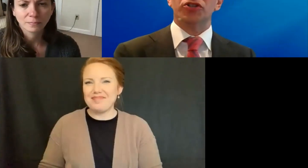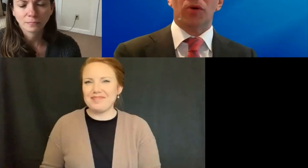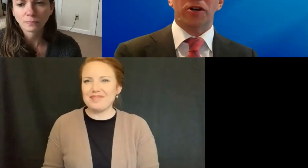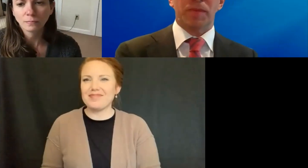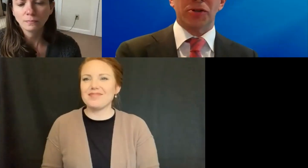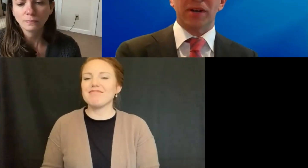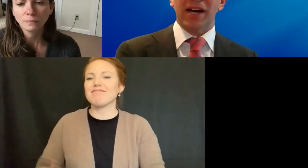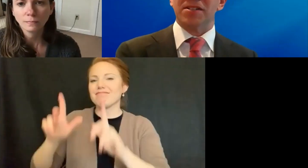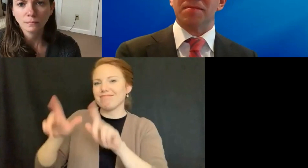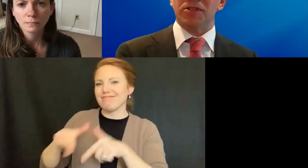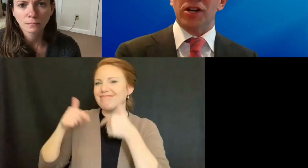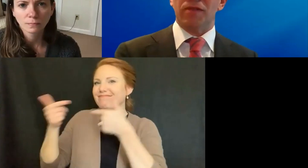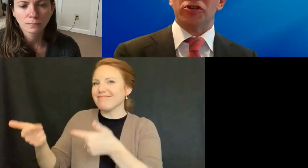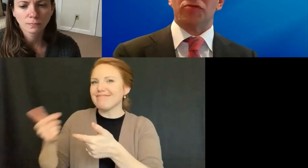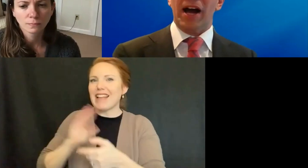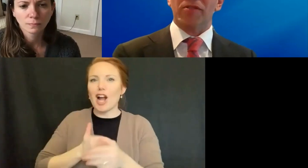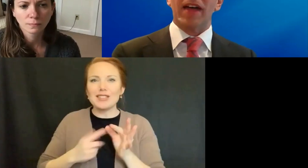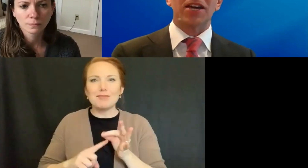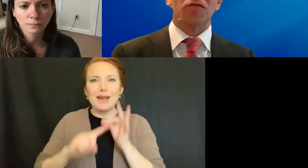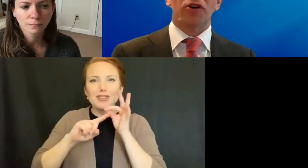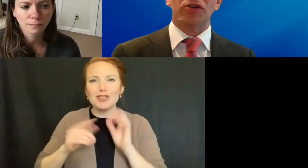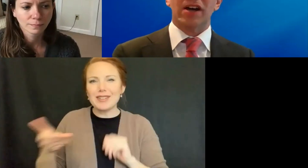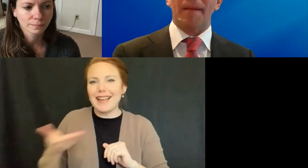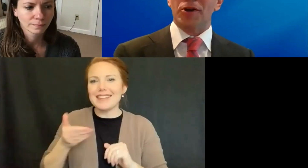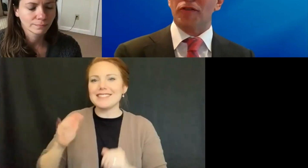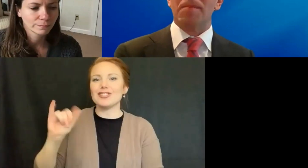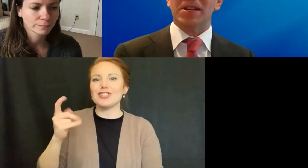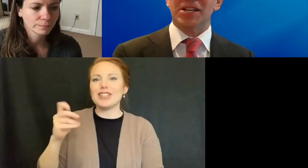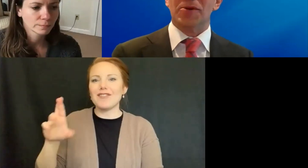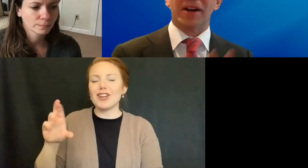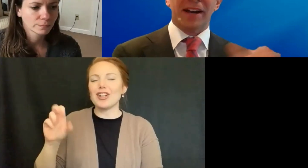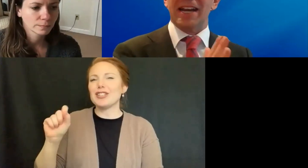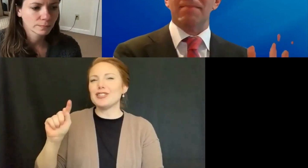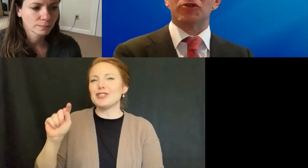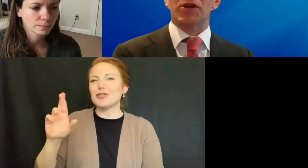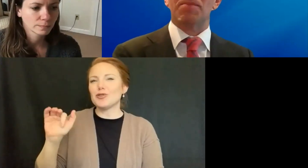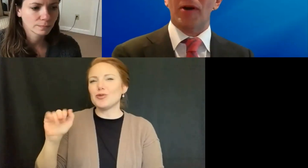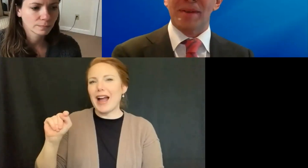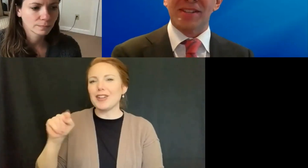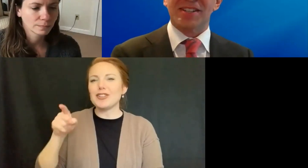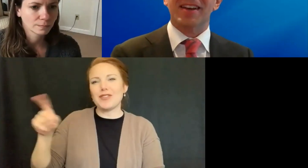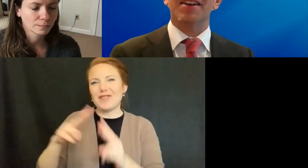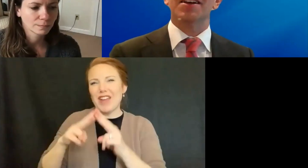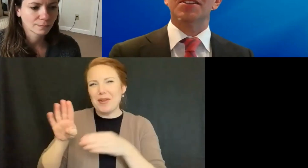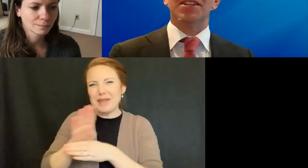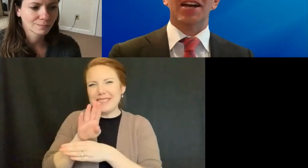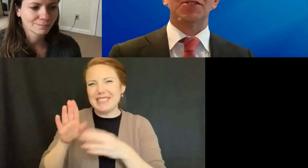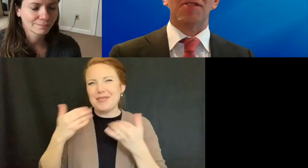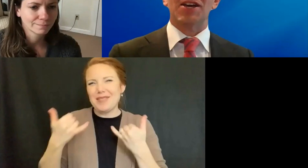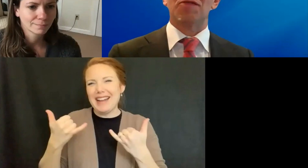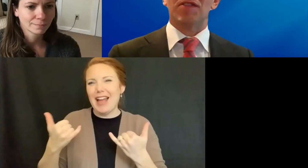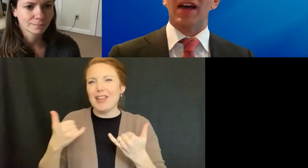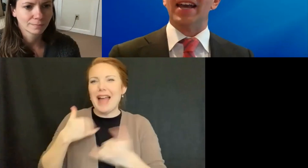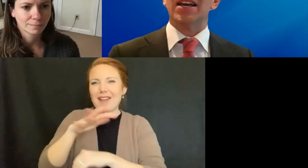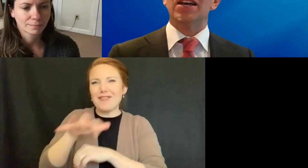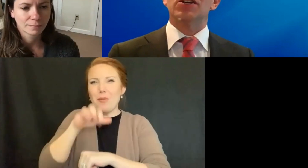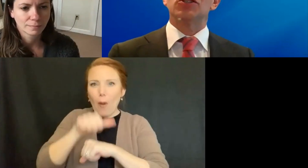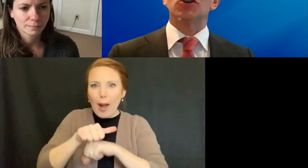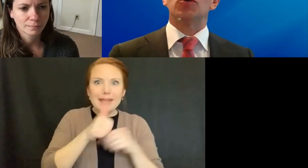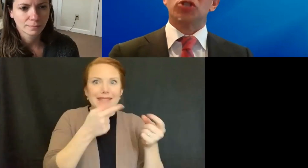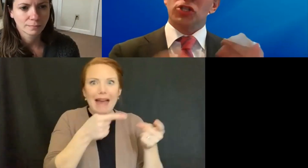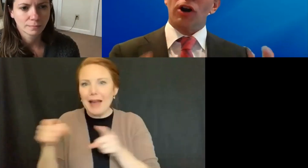I will turn to our special guest, Ms. Jennifer Strout. Thank you for your time. I know you're very busy. You're kind of in between appointments today, so thank you for